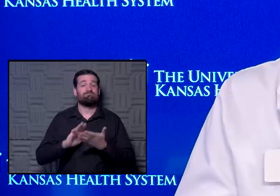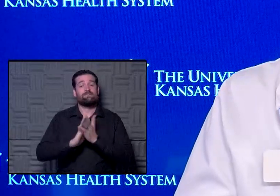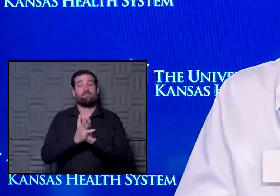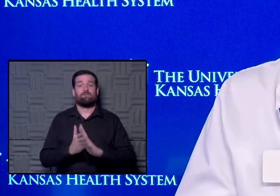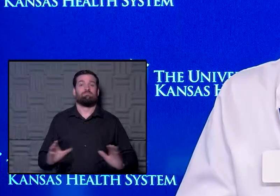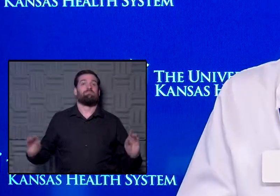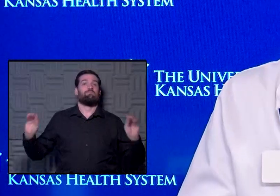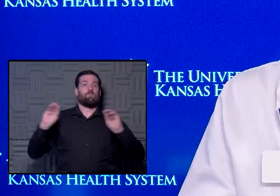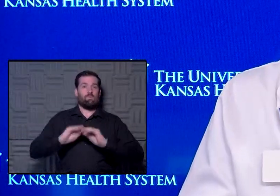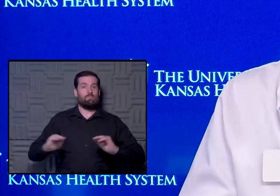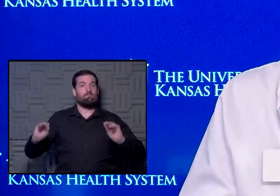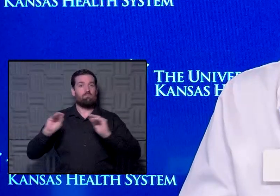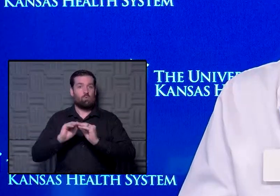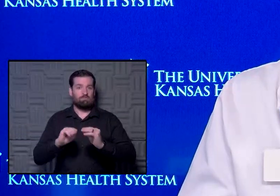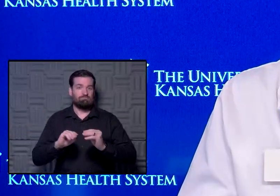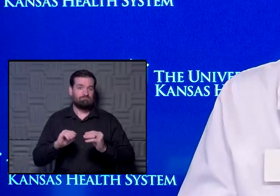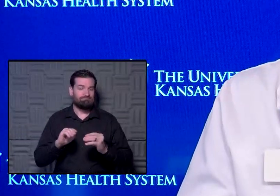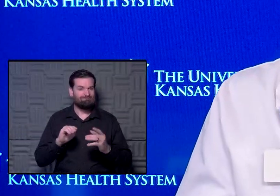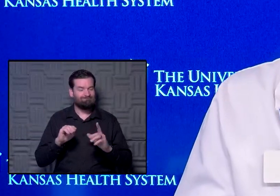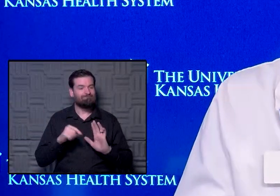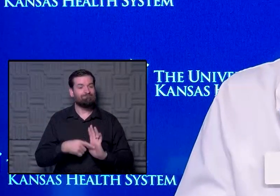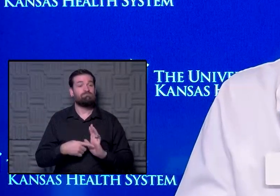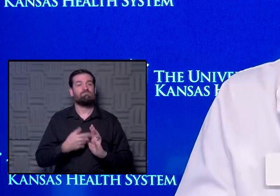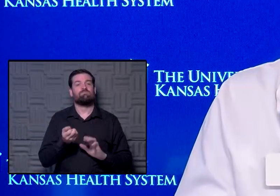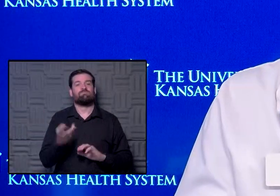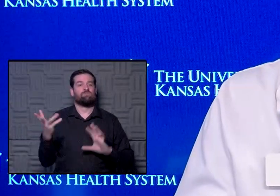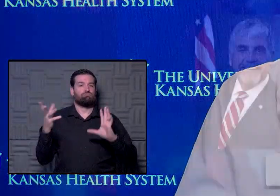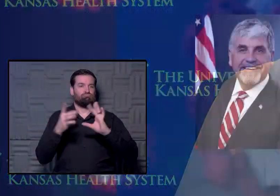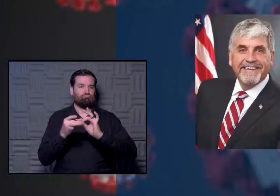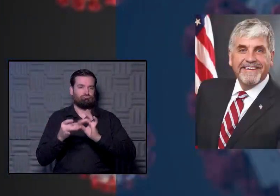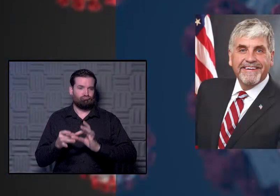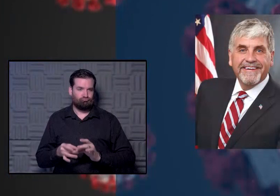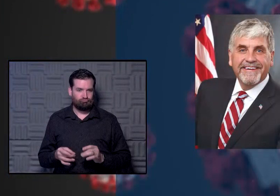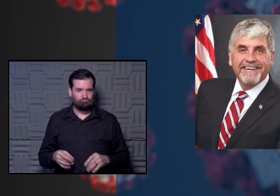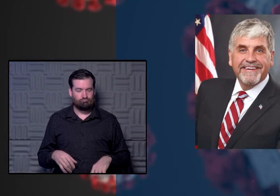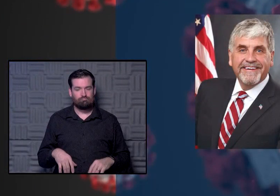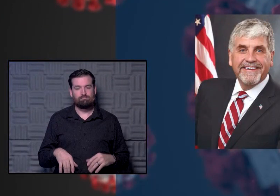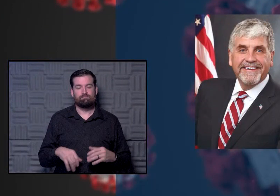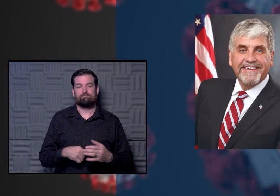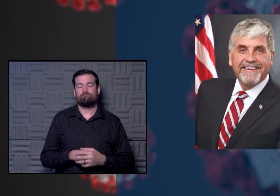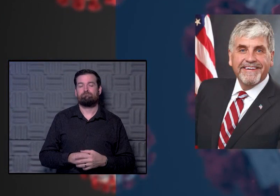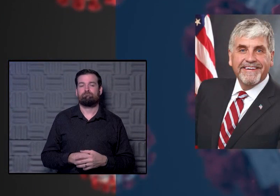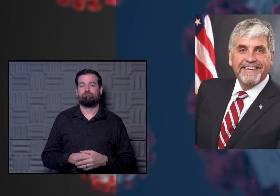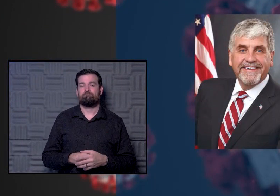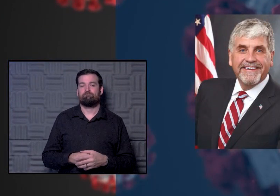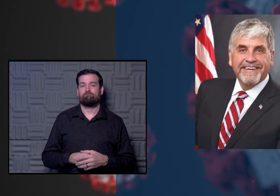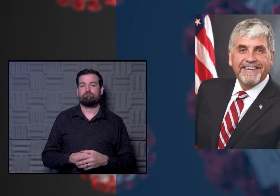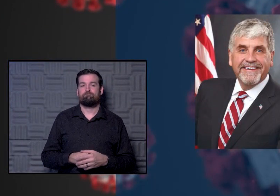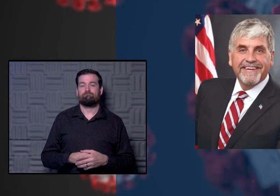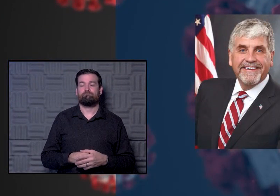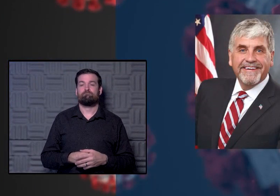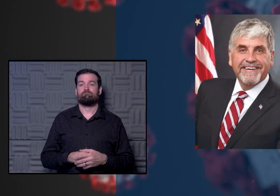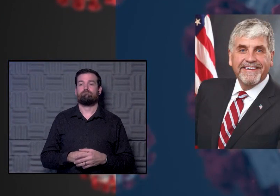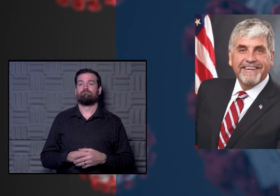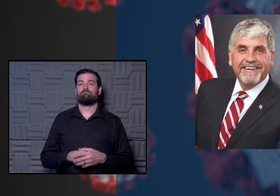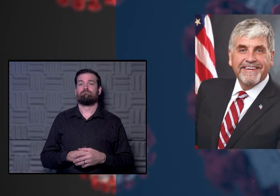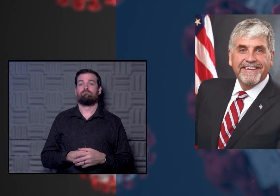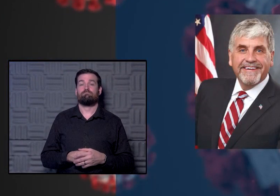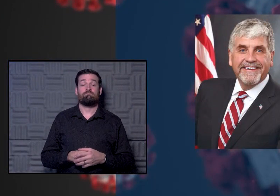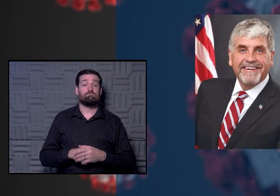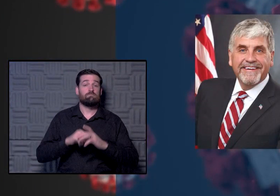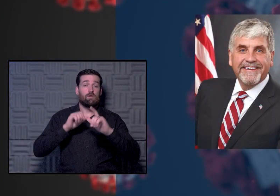more and more the case lately. Yeah. A couple of housekeeping notes as we wrap up the update this morning. For